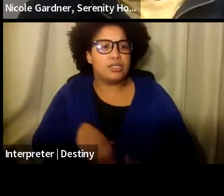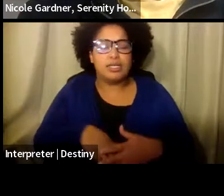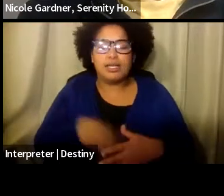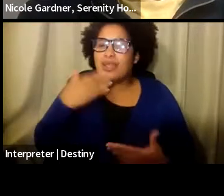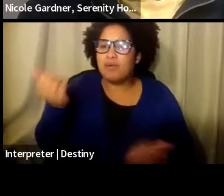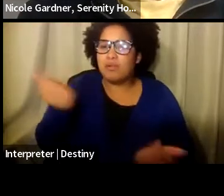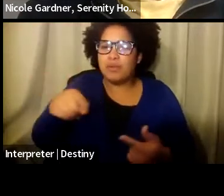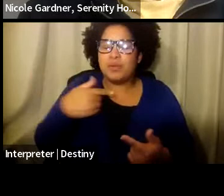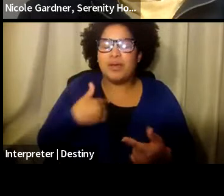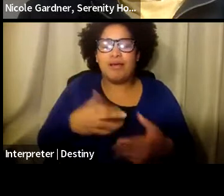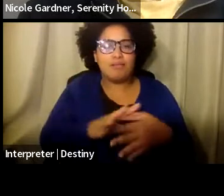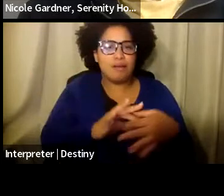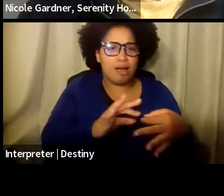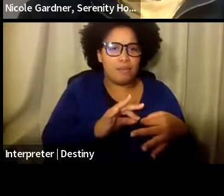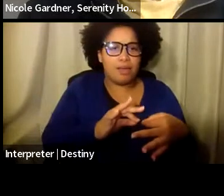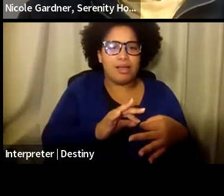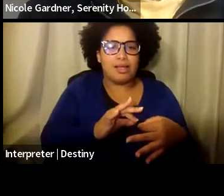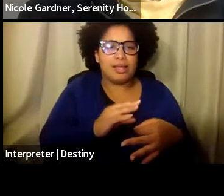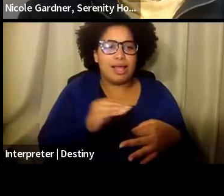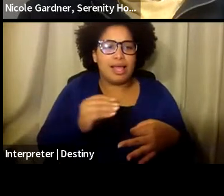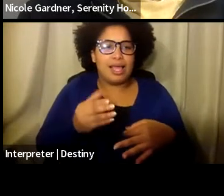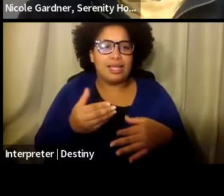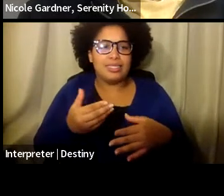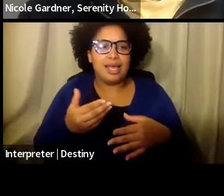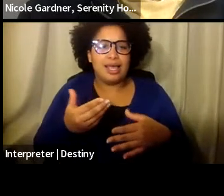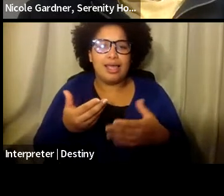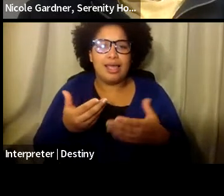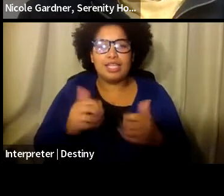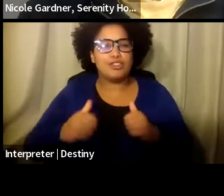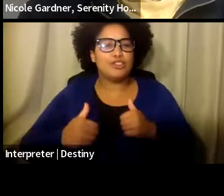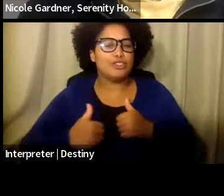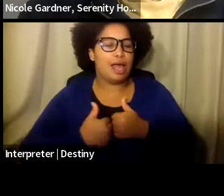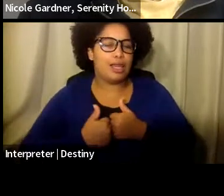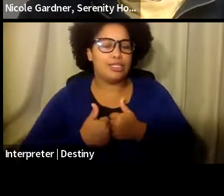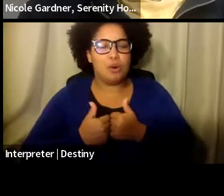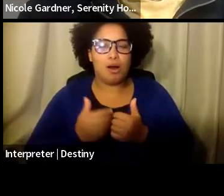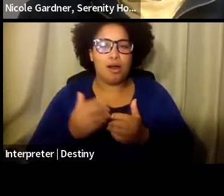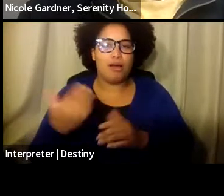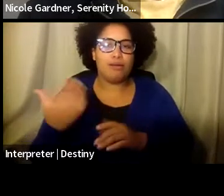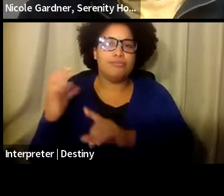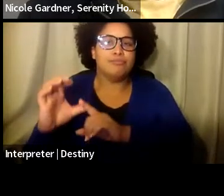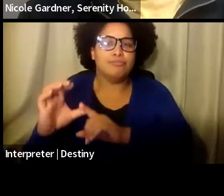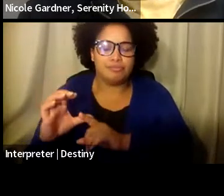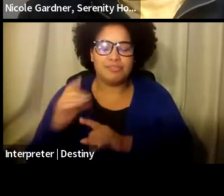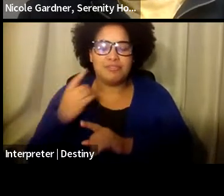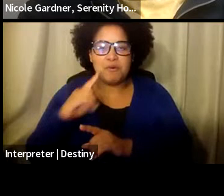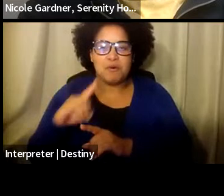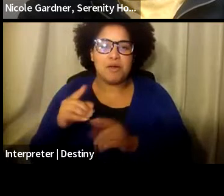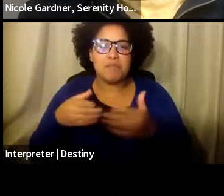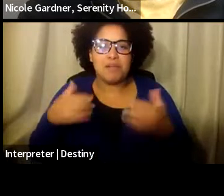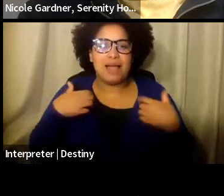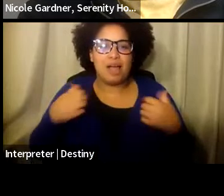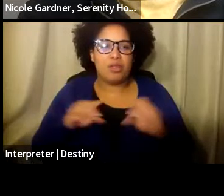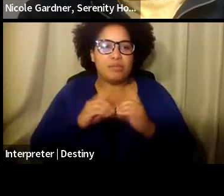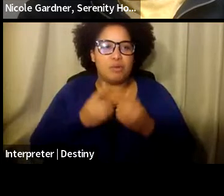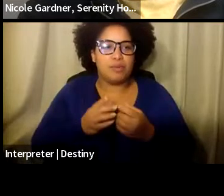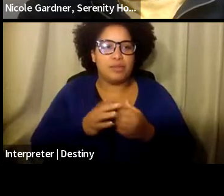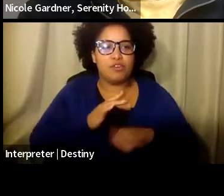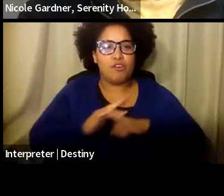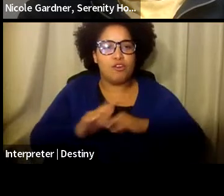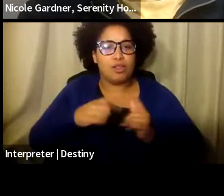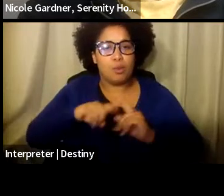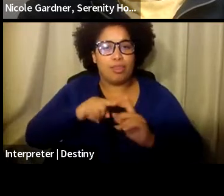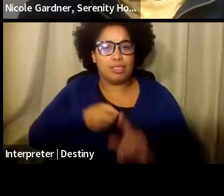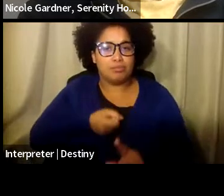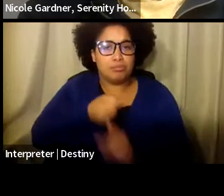and a charge for the Public Health Department. When early on in this pandemic, when it first hit,